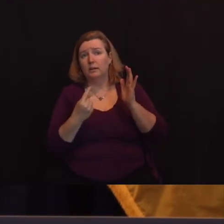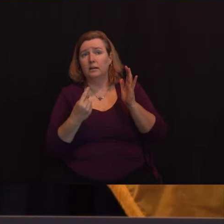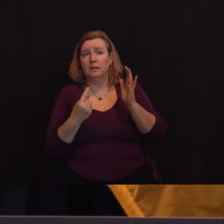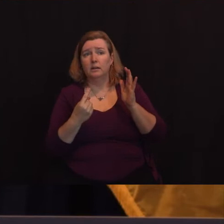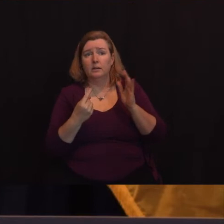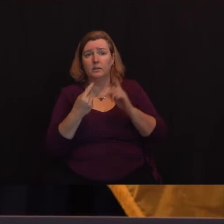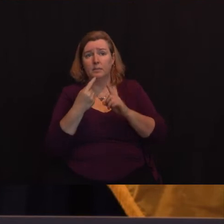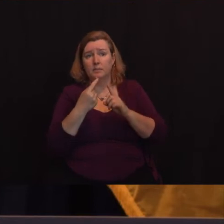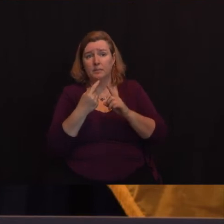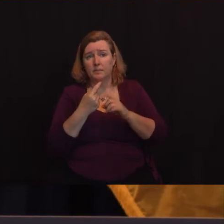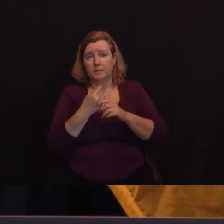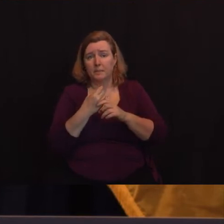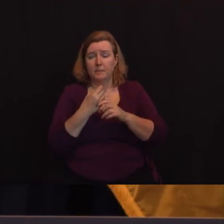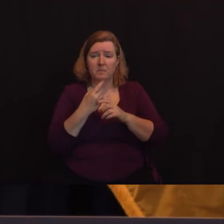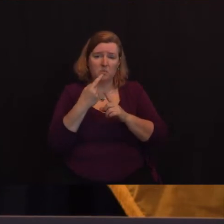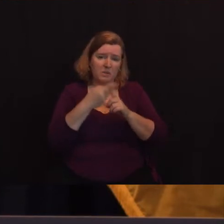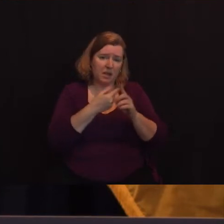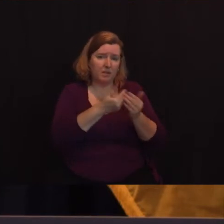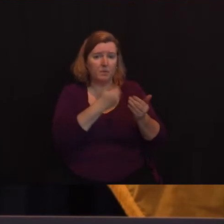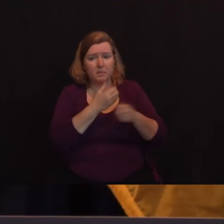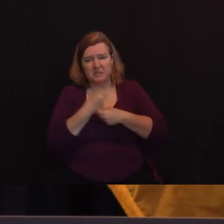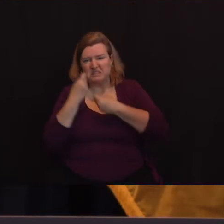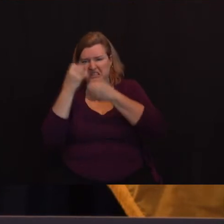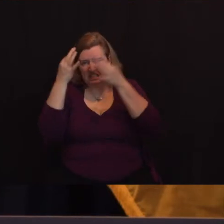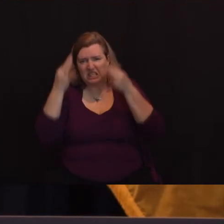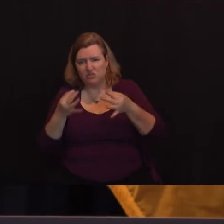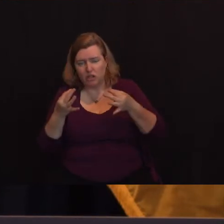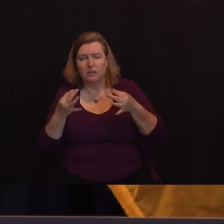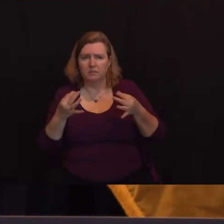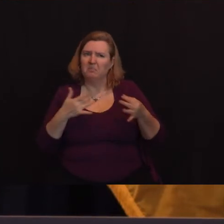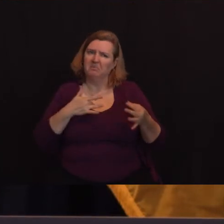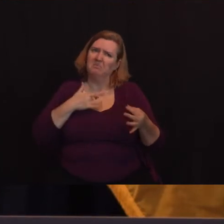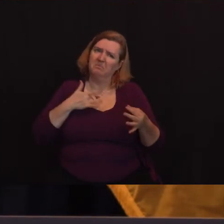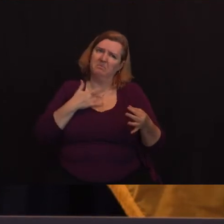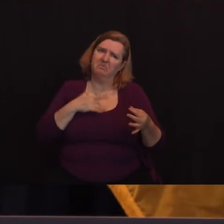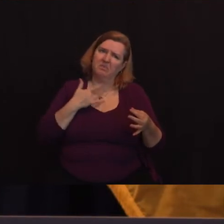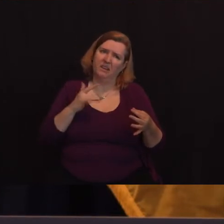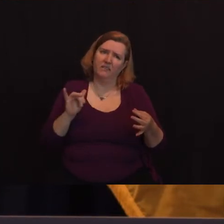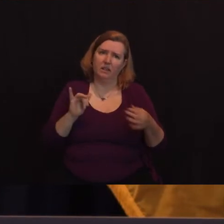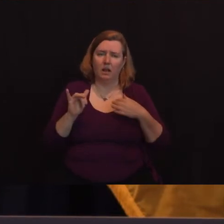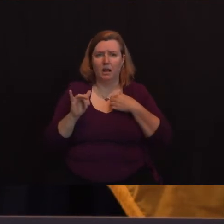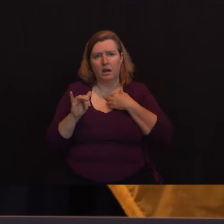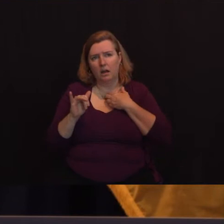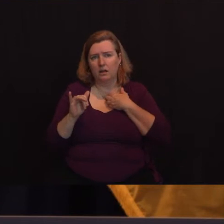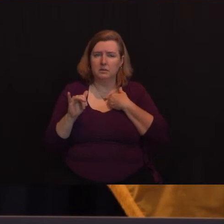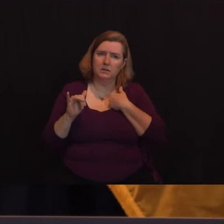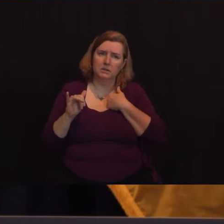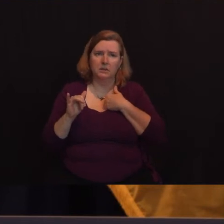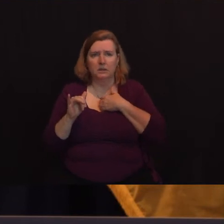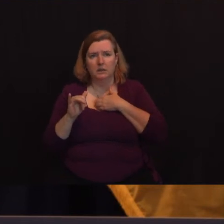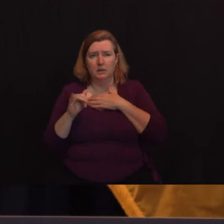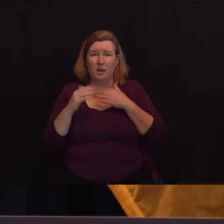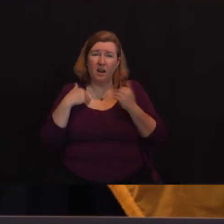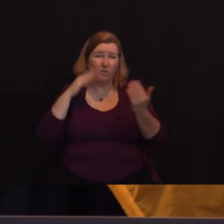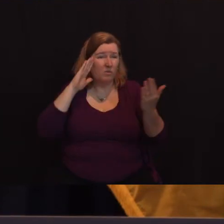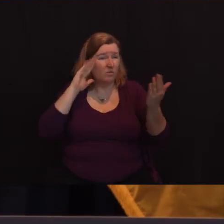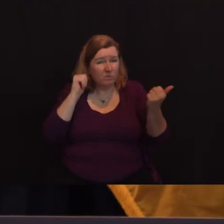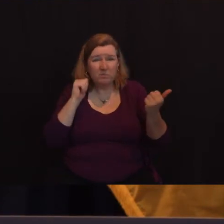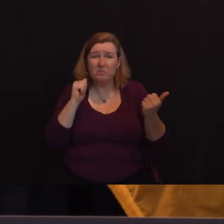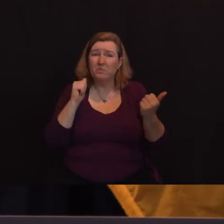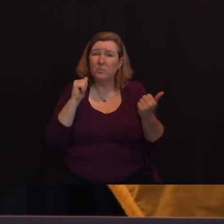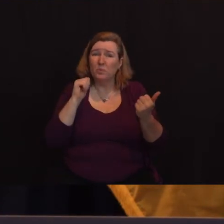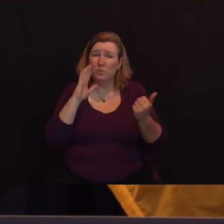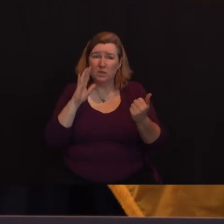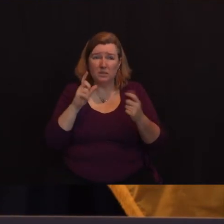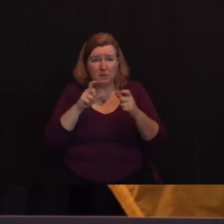equivalent this year. I continue to be in the place that I've been which is I hope that we get there of their own free will